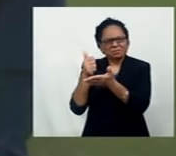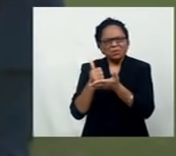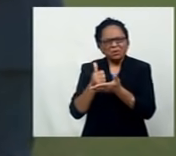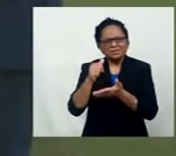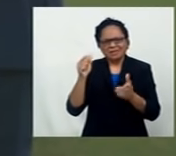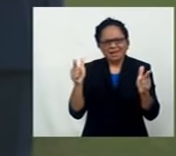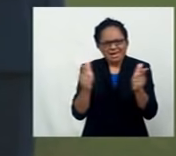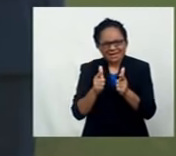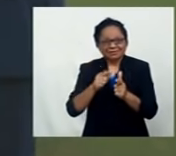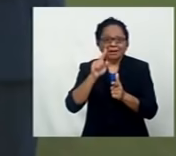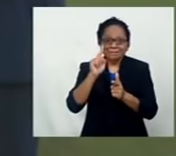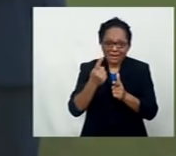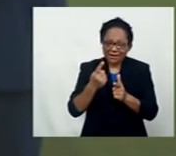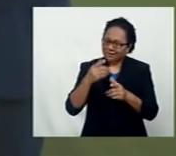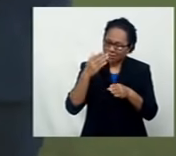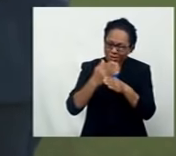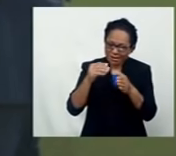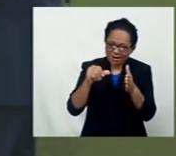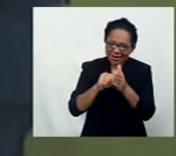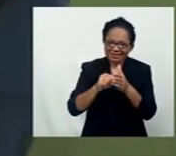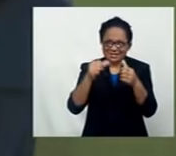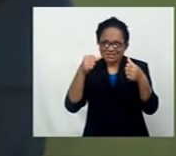stage.